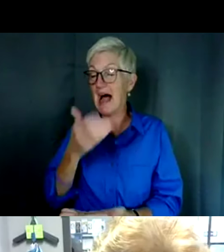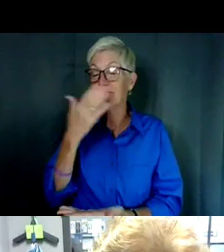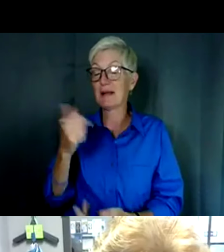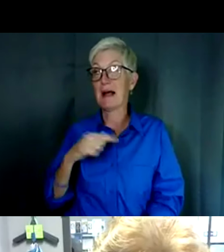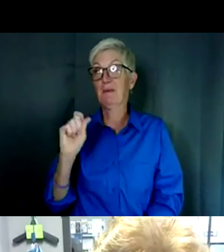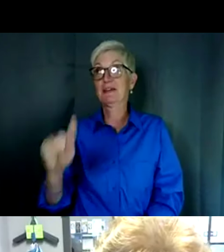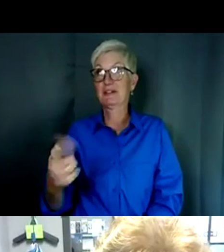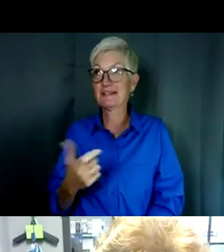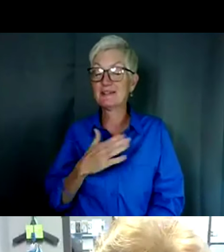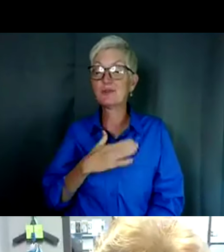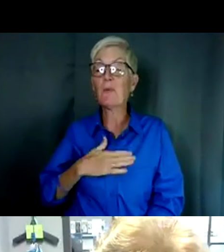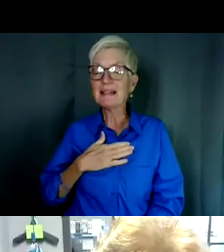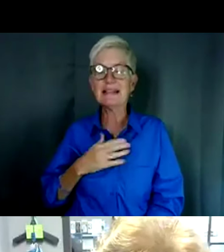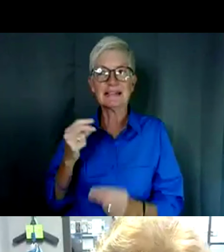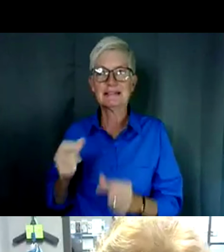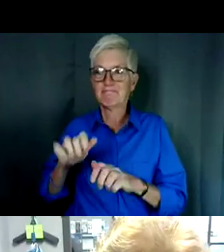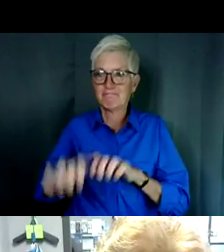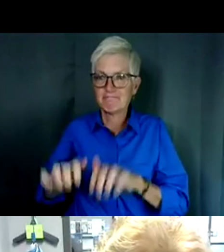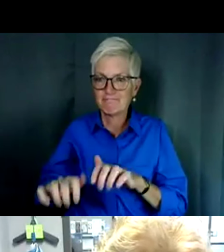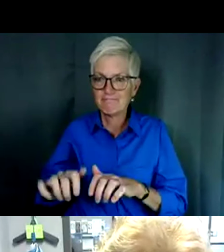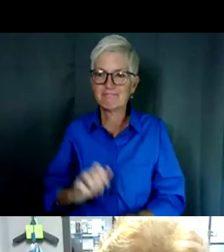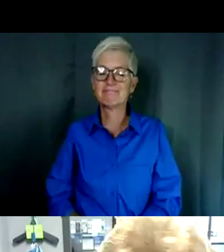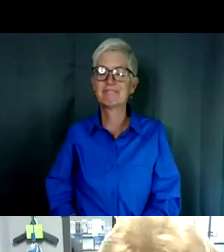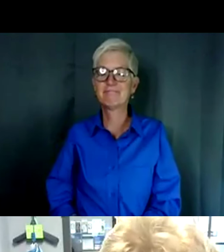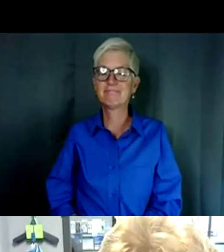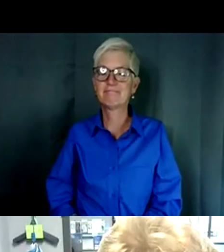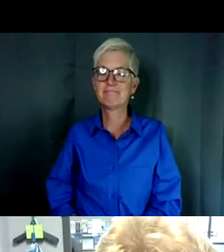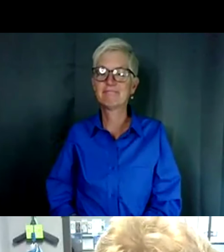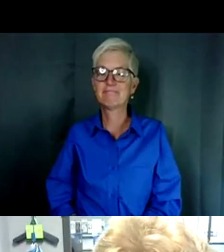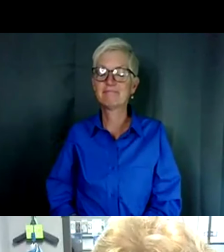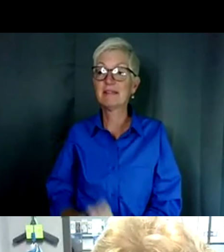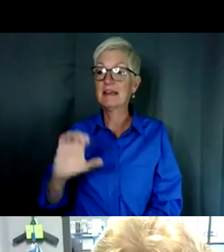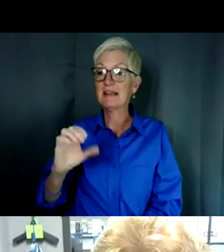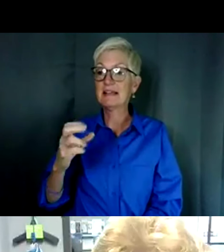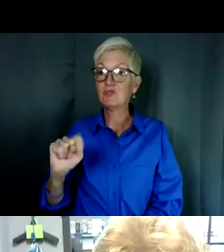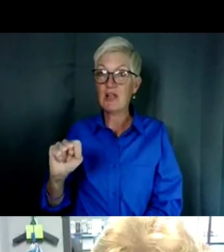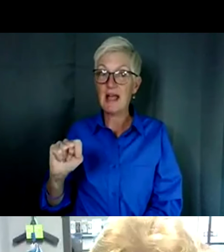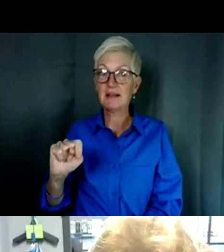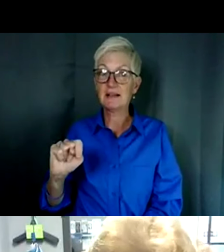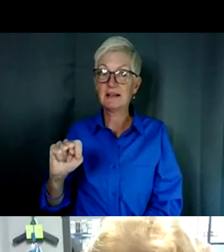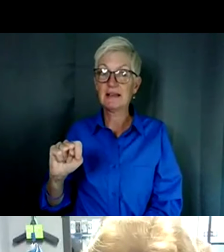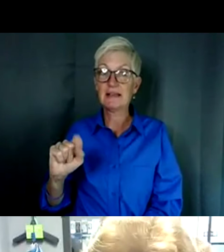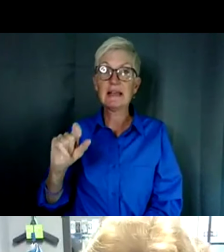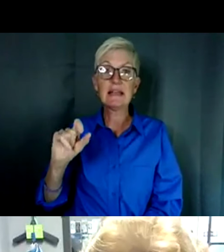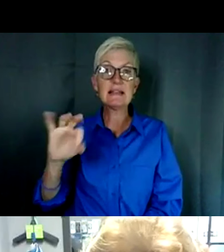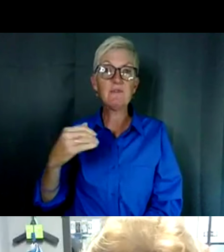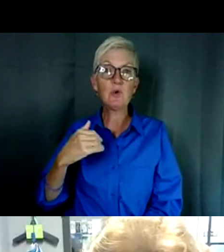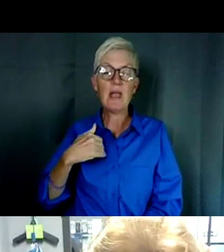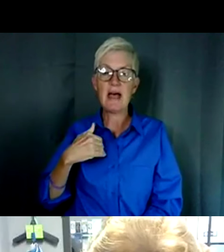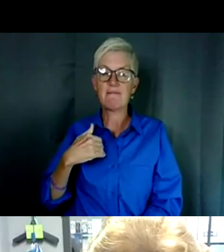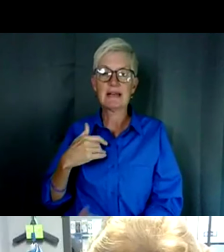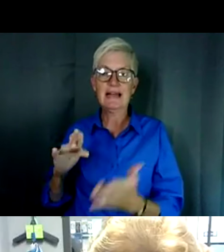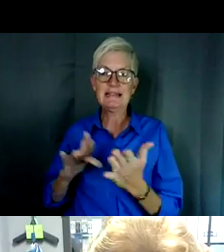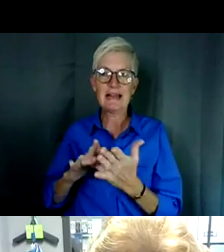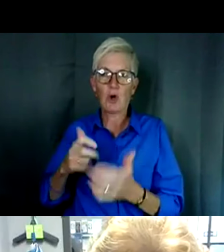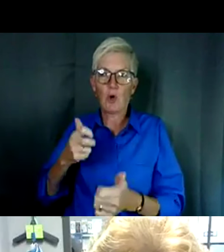So please do that. The chat is only reserved for if you're having some kind of technical issue that you